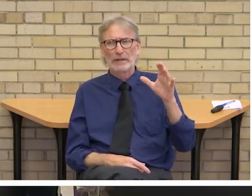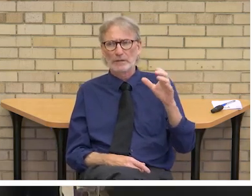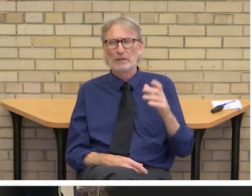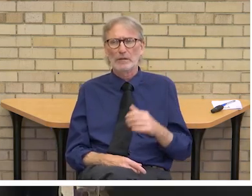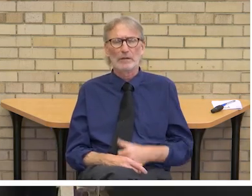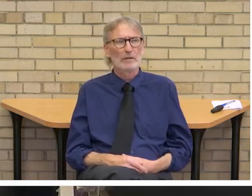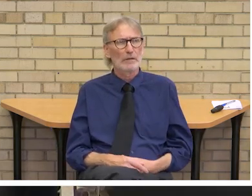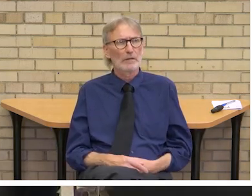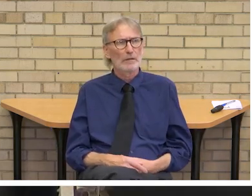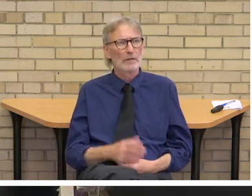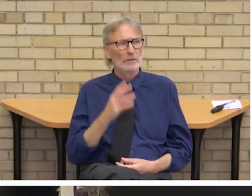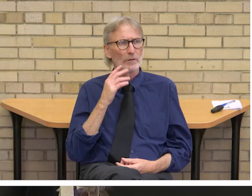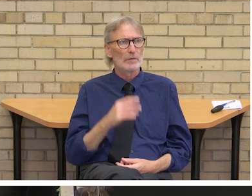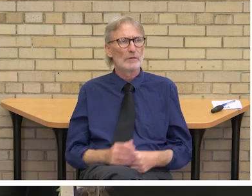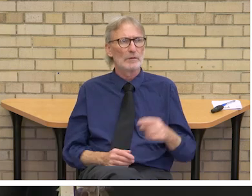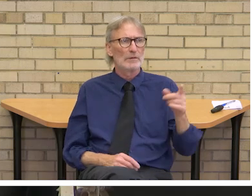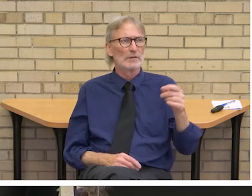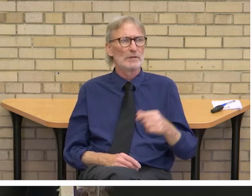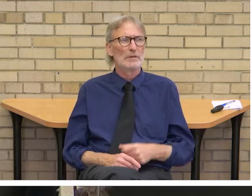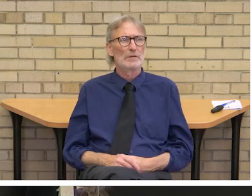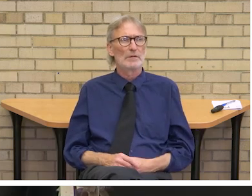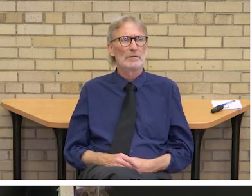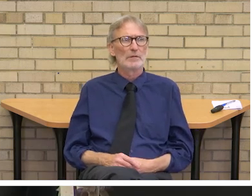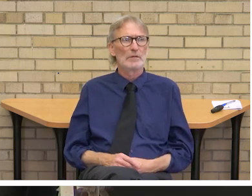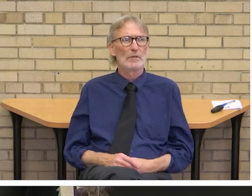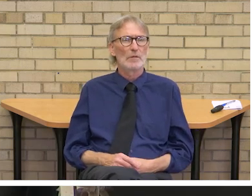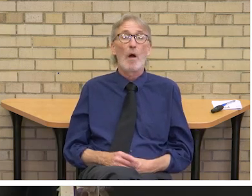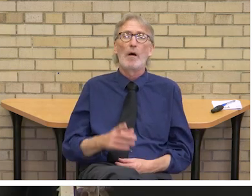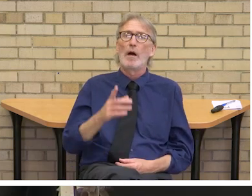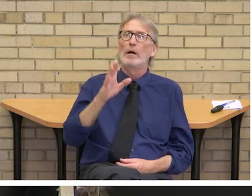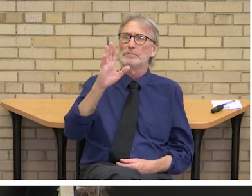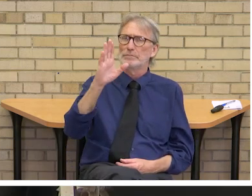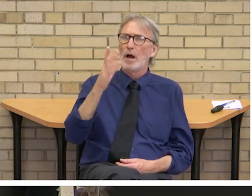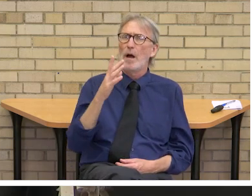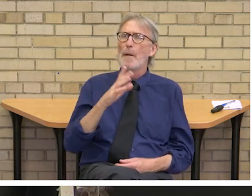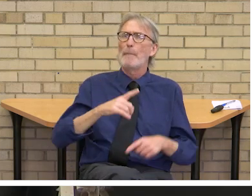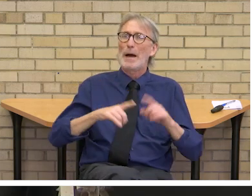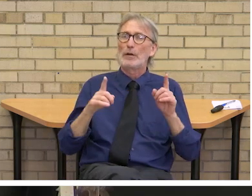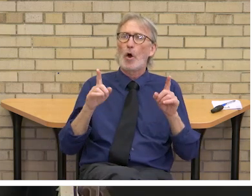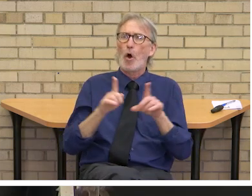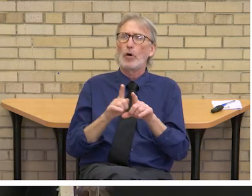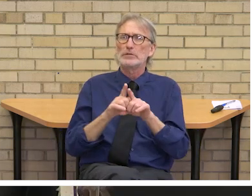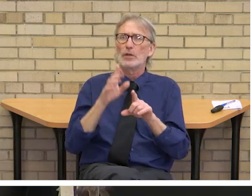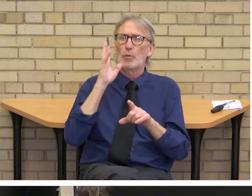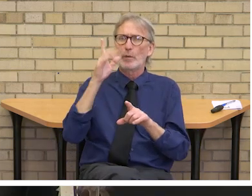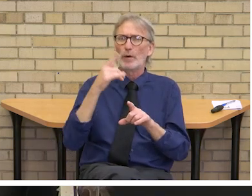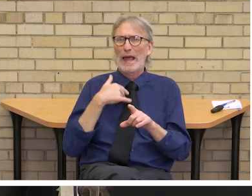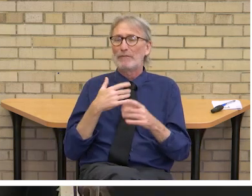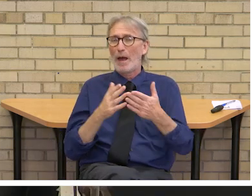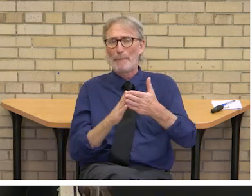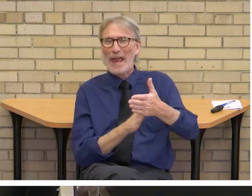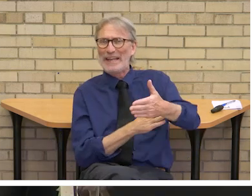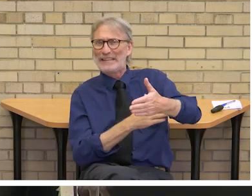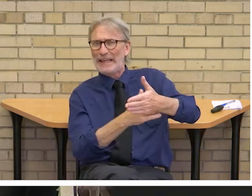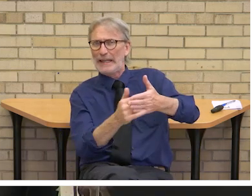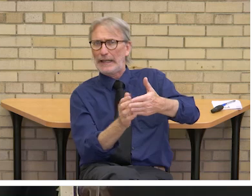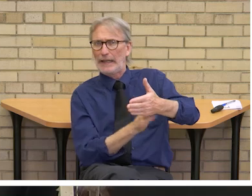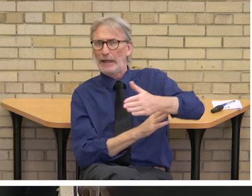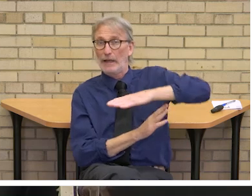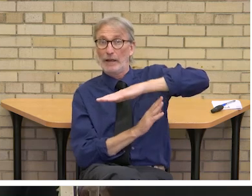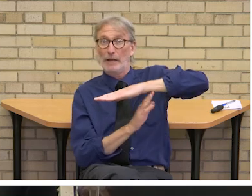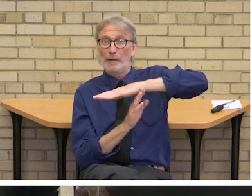Yeah, there will be, I failed to mention this, there will be certain operations like bridge painting that